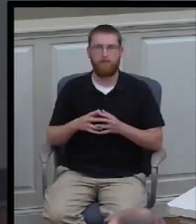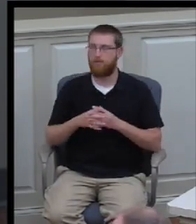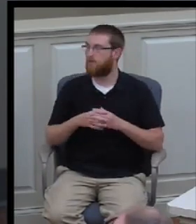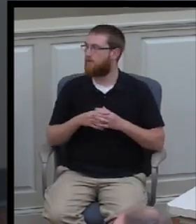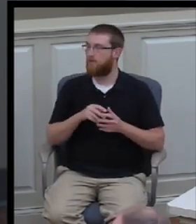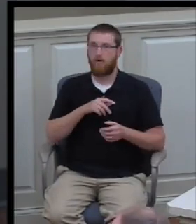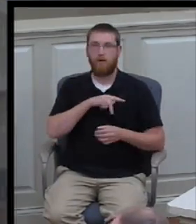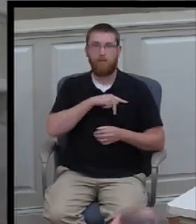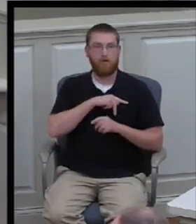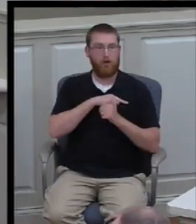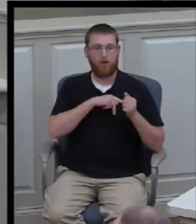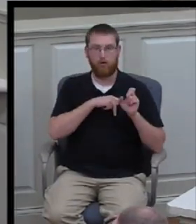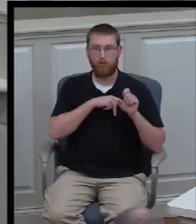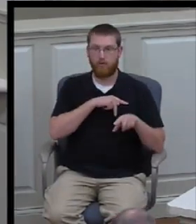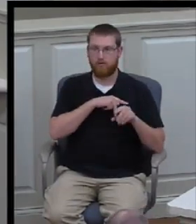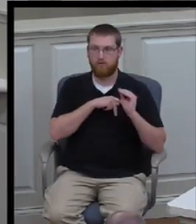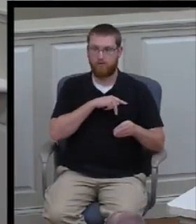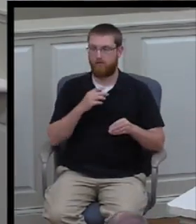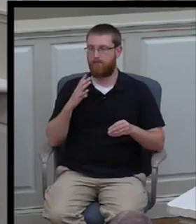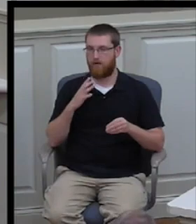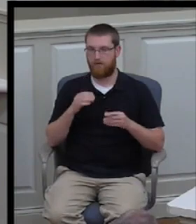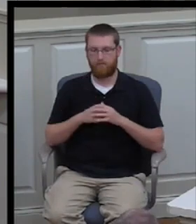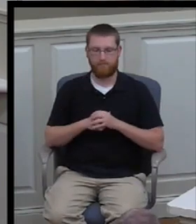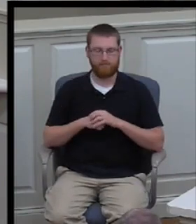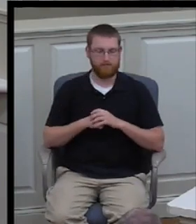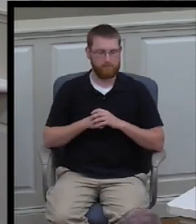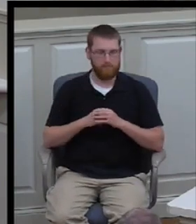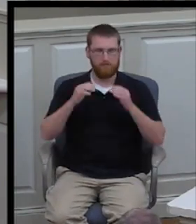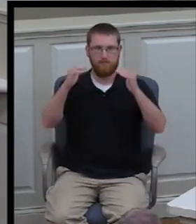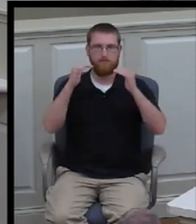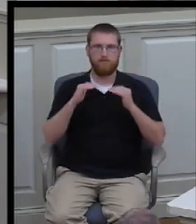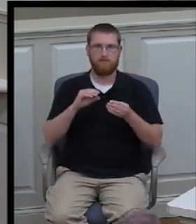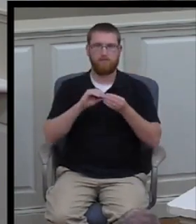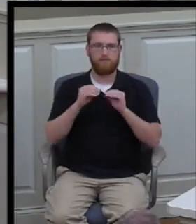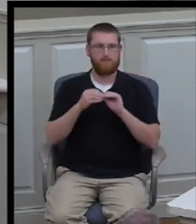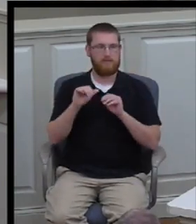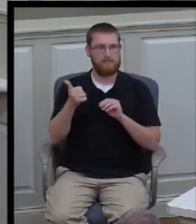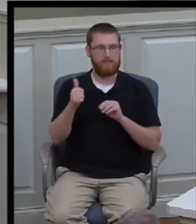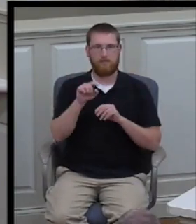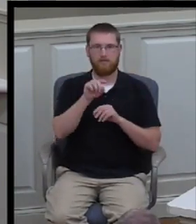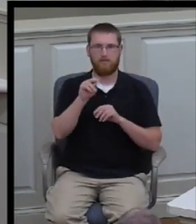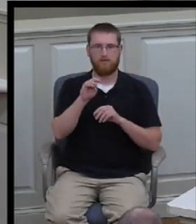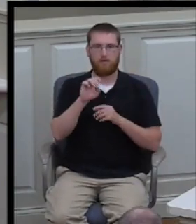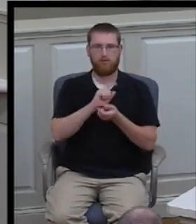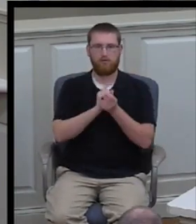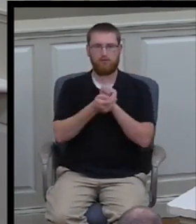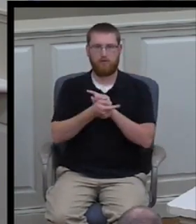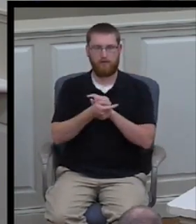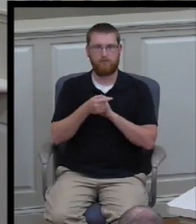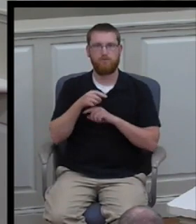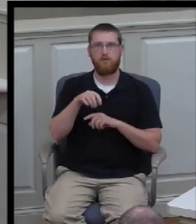more questions? Thank you, ma'am. Thank you. Item 10 is a zone change recommendation at 707